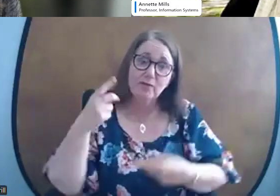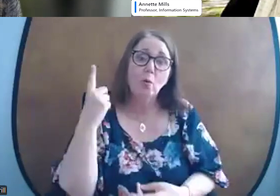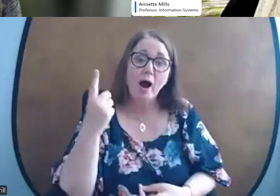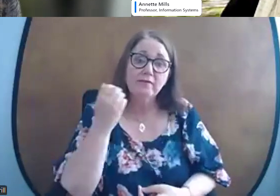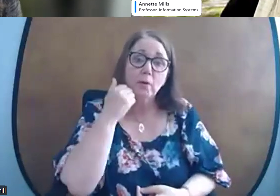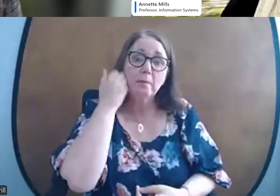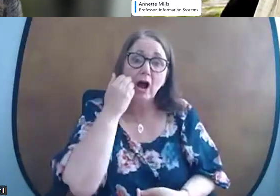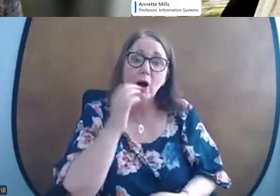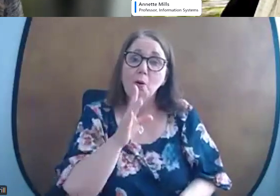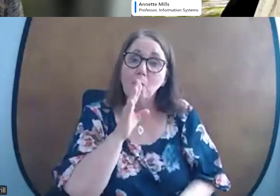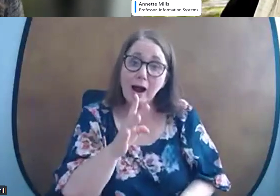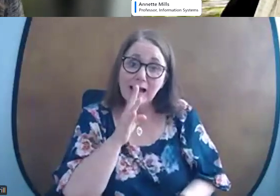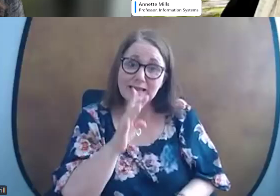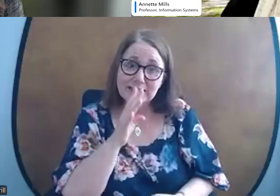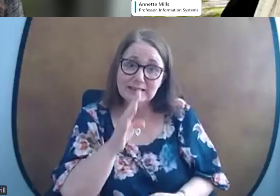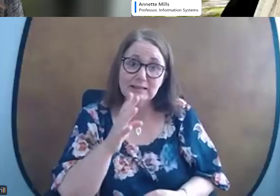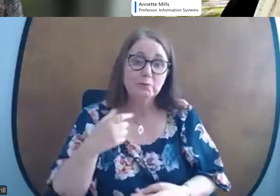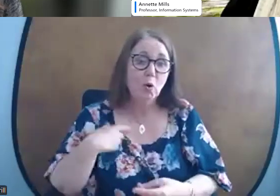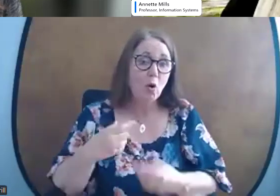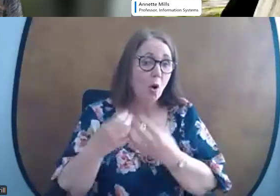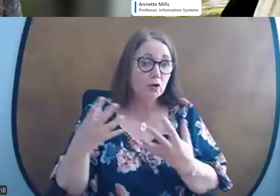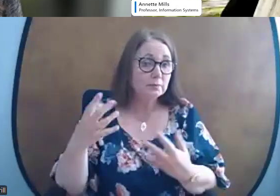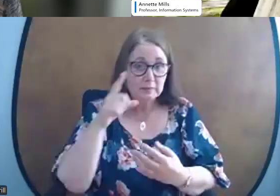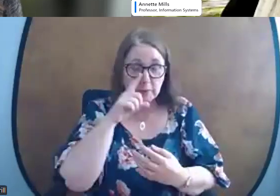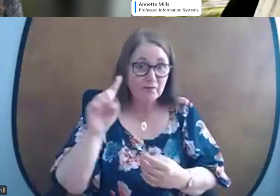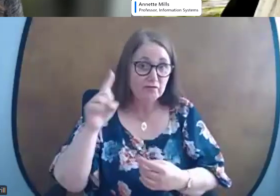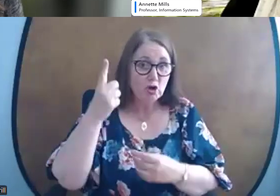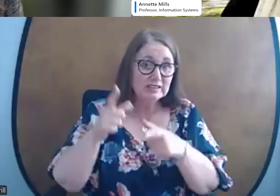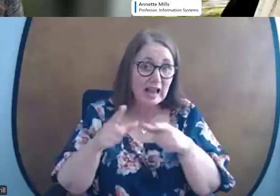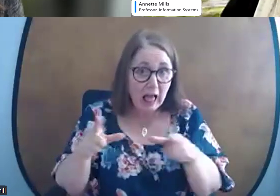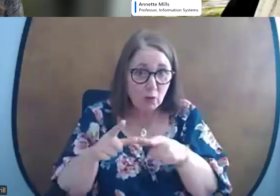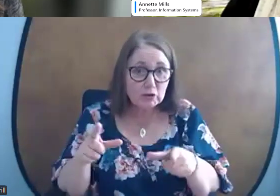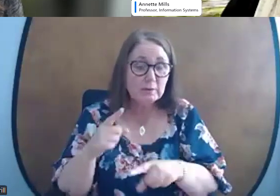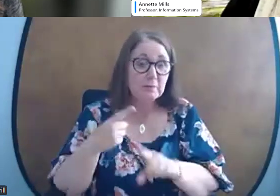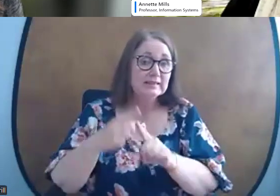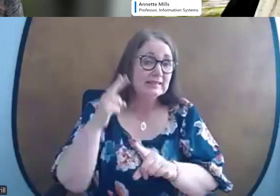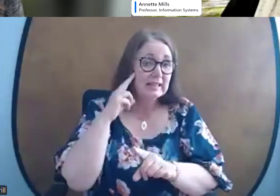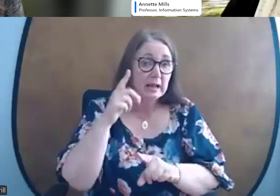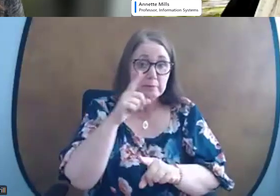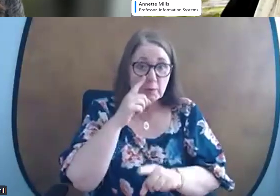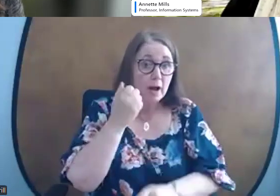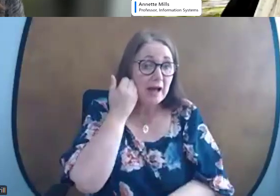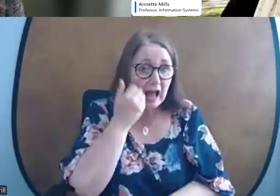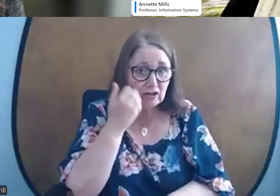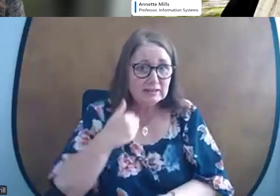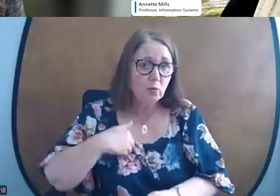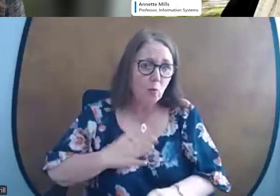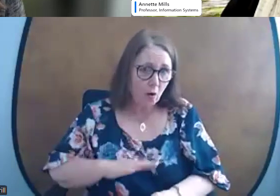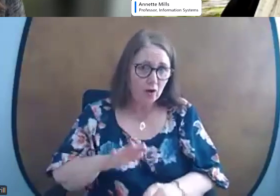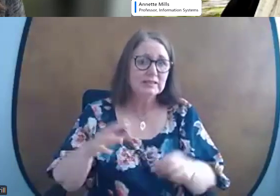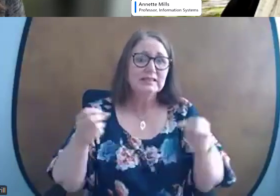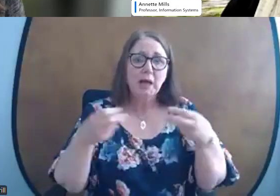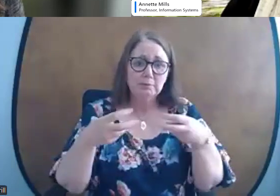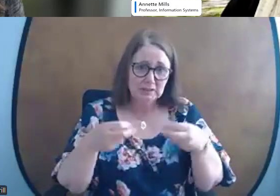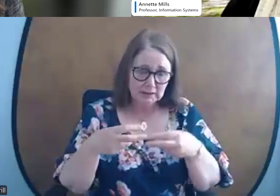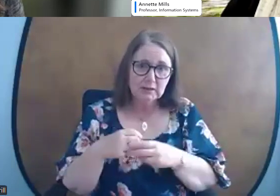start like getting subtitles, for example, it's so difficult that deaf